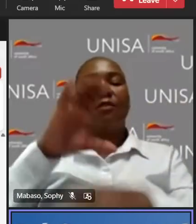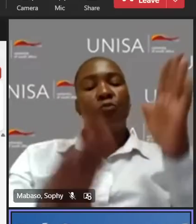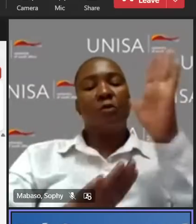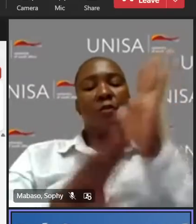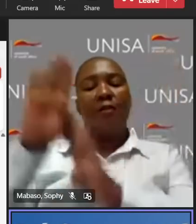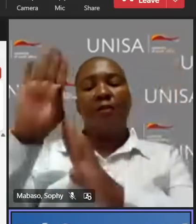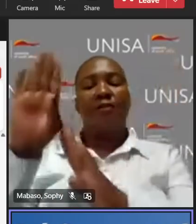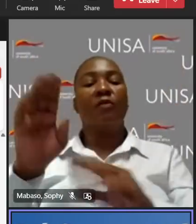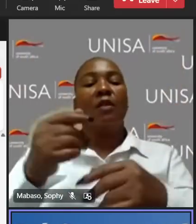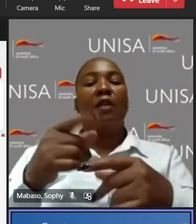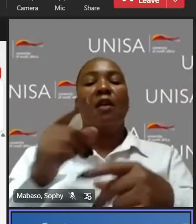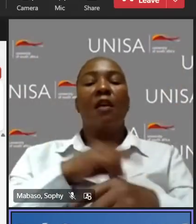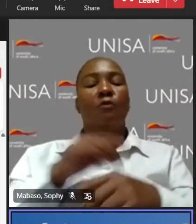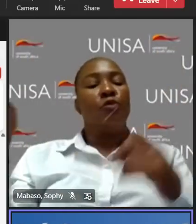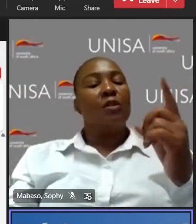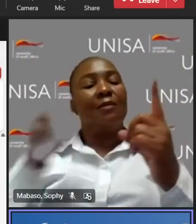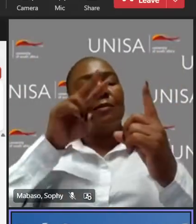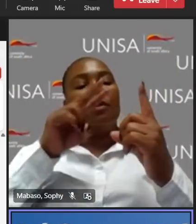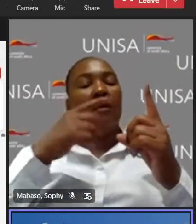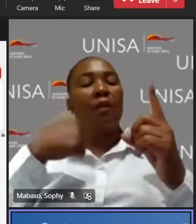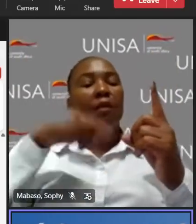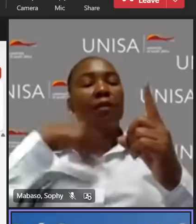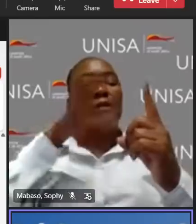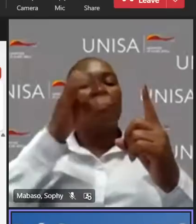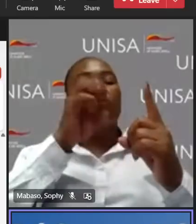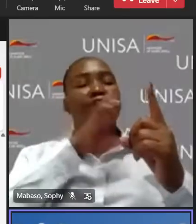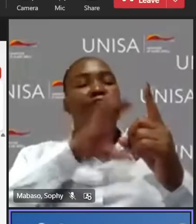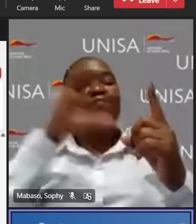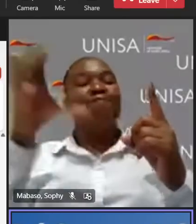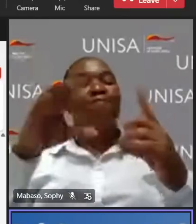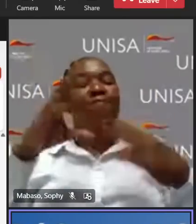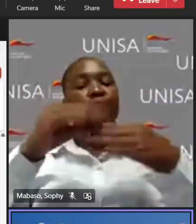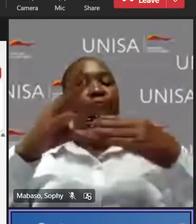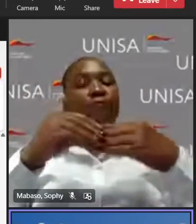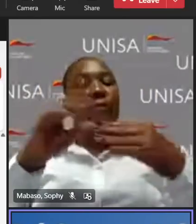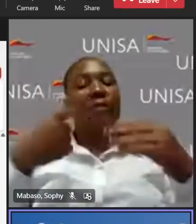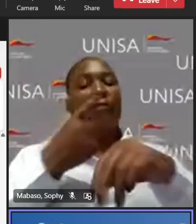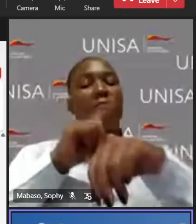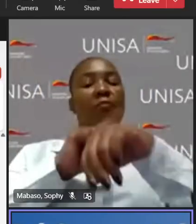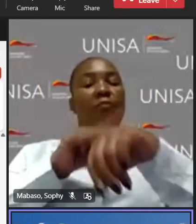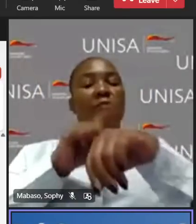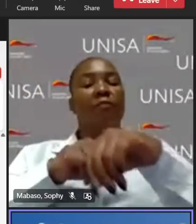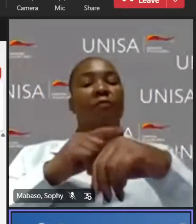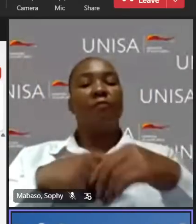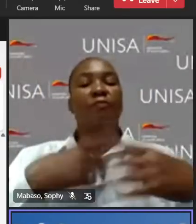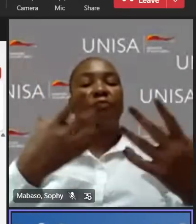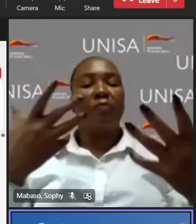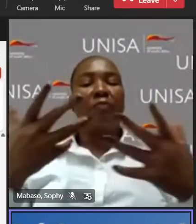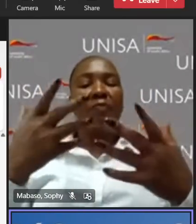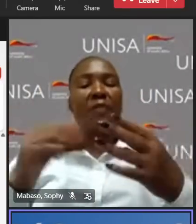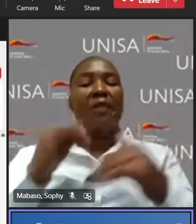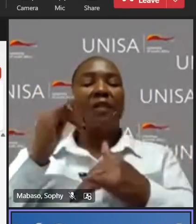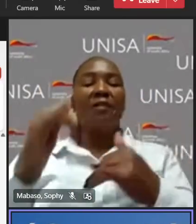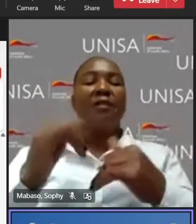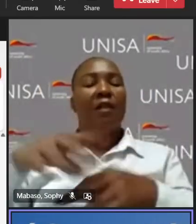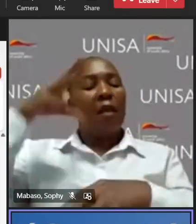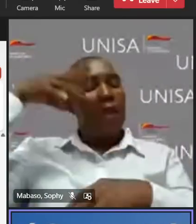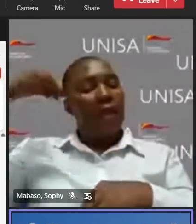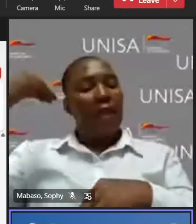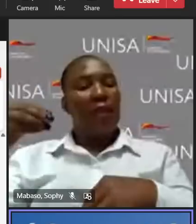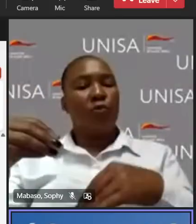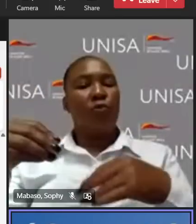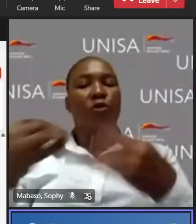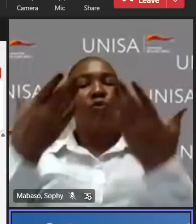you will see our SLC members are sometimes pre-grad students, they're graduate